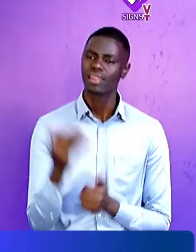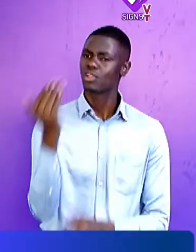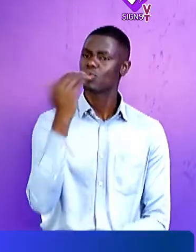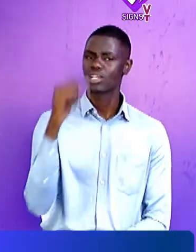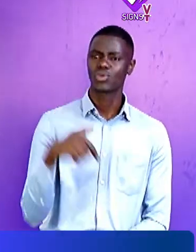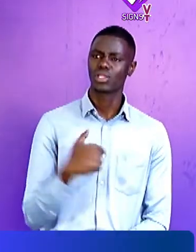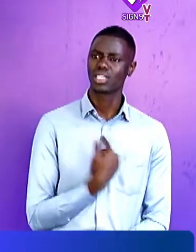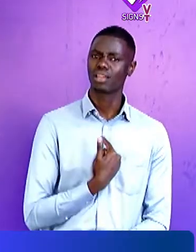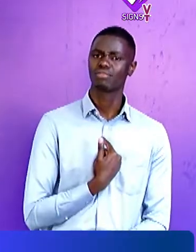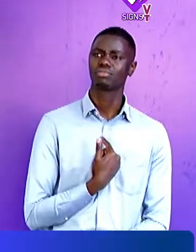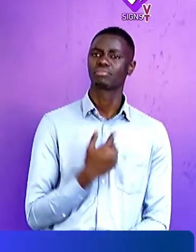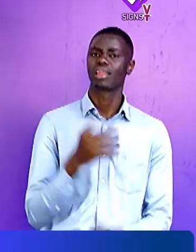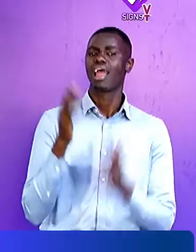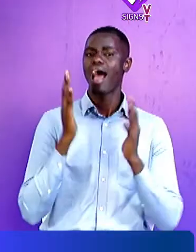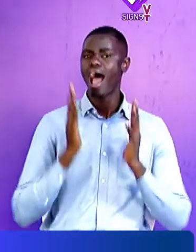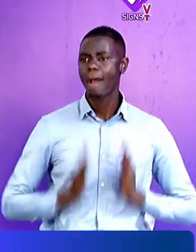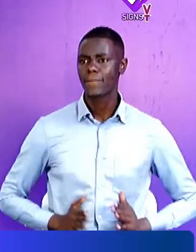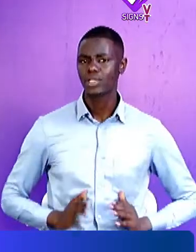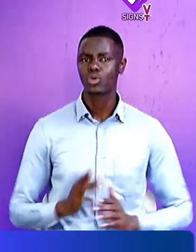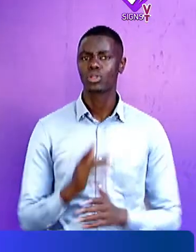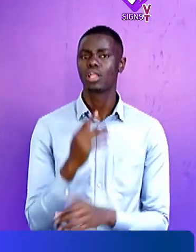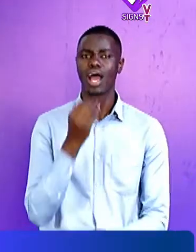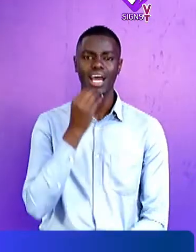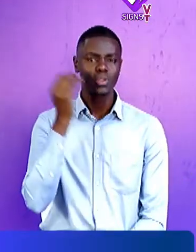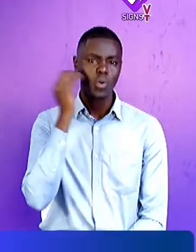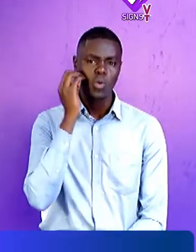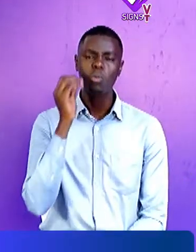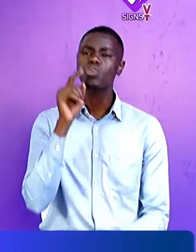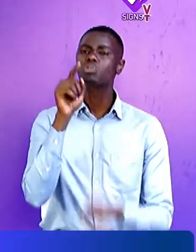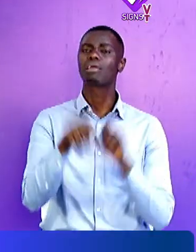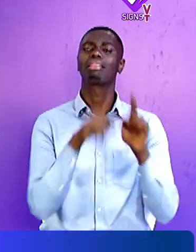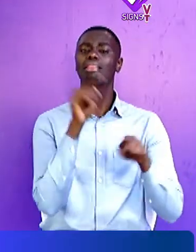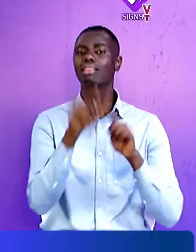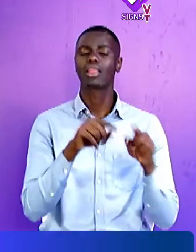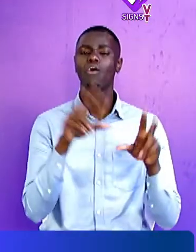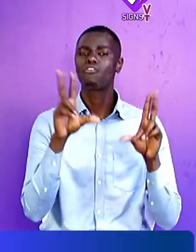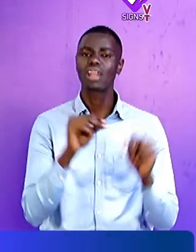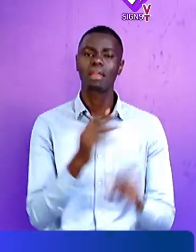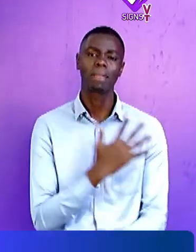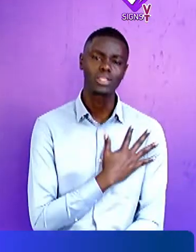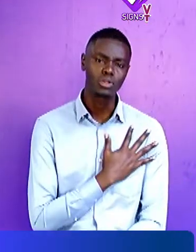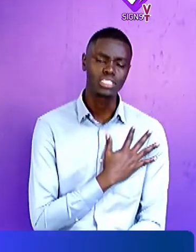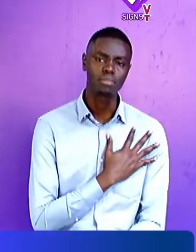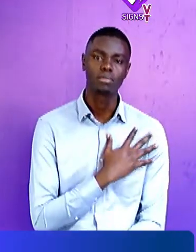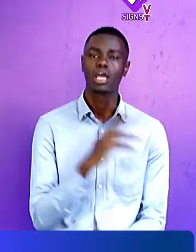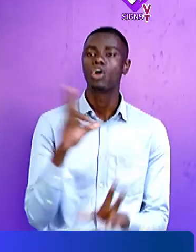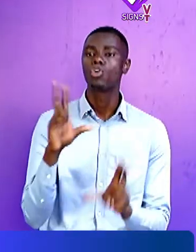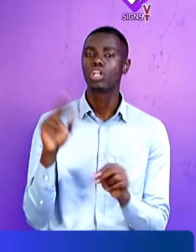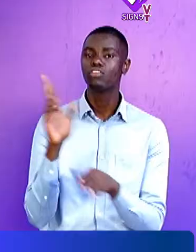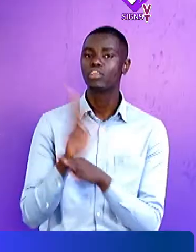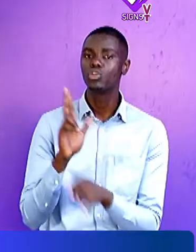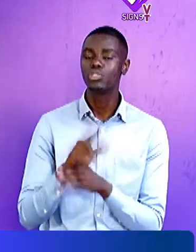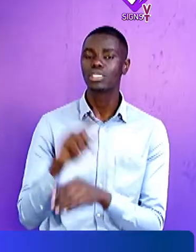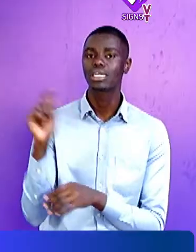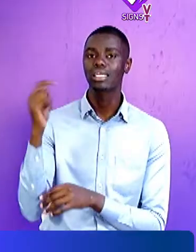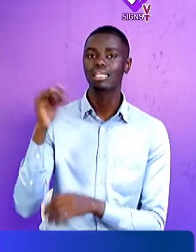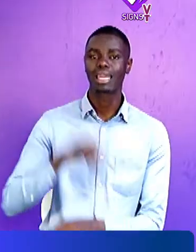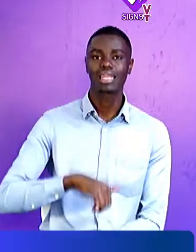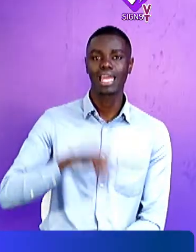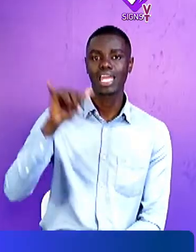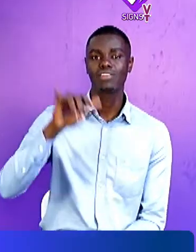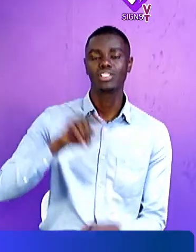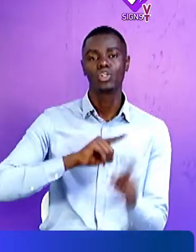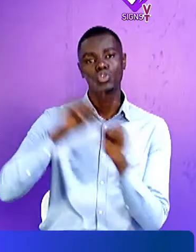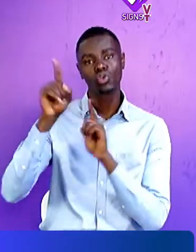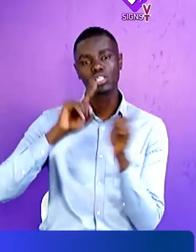now, somebody who at home is being criticized of non-patriotism, not even using Kenya Airways to travel